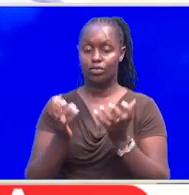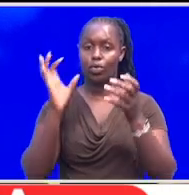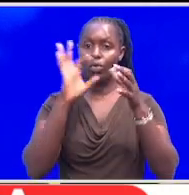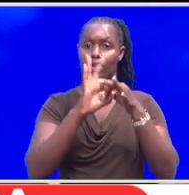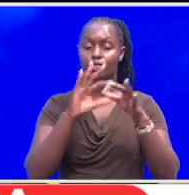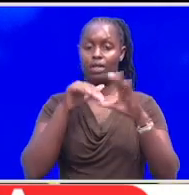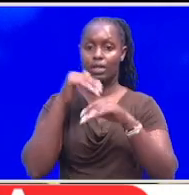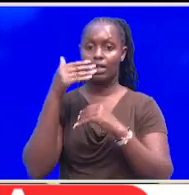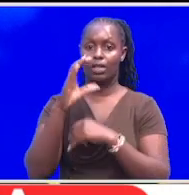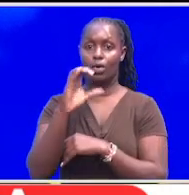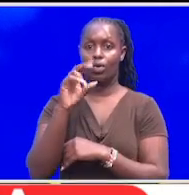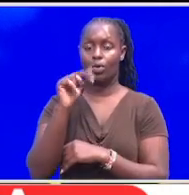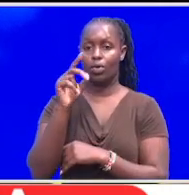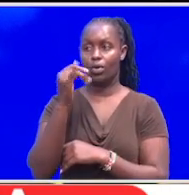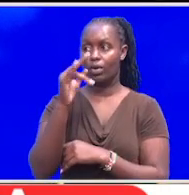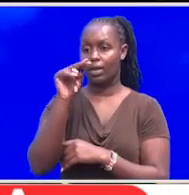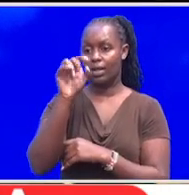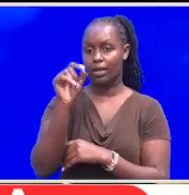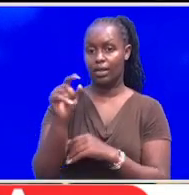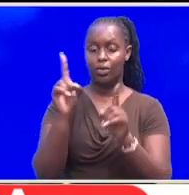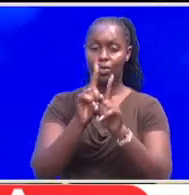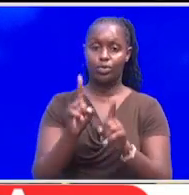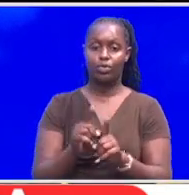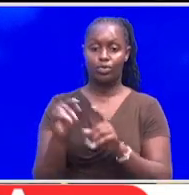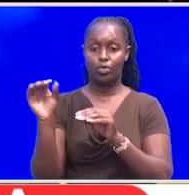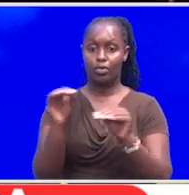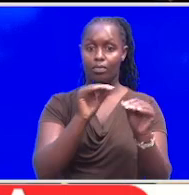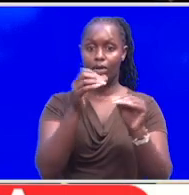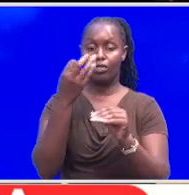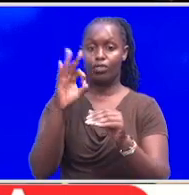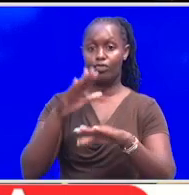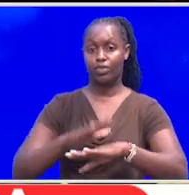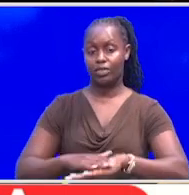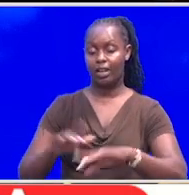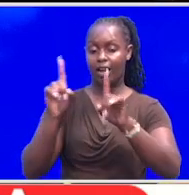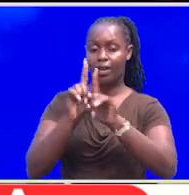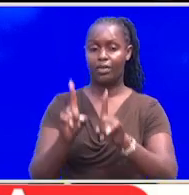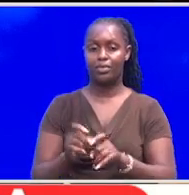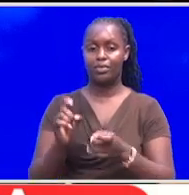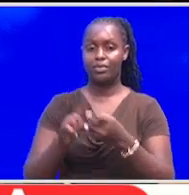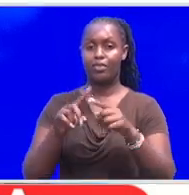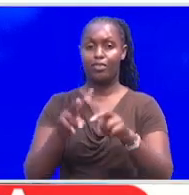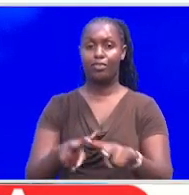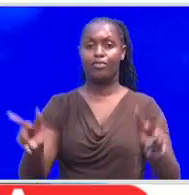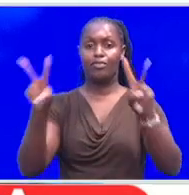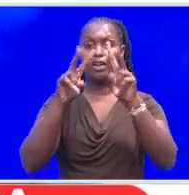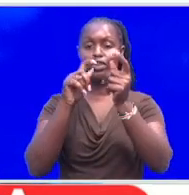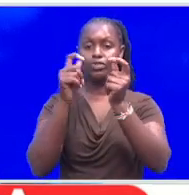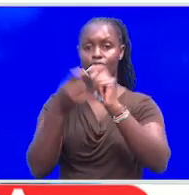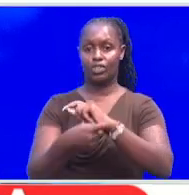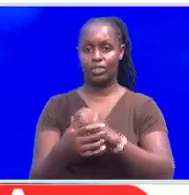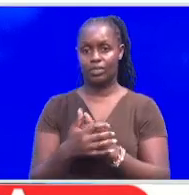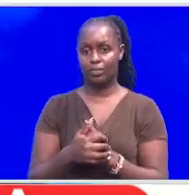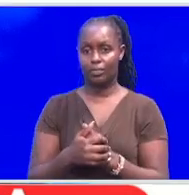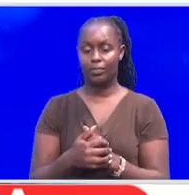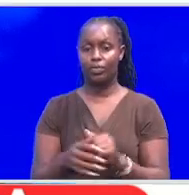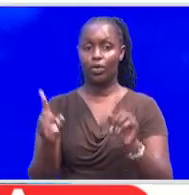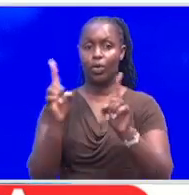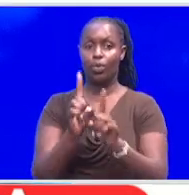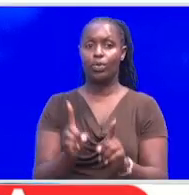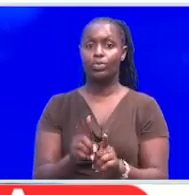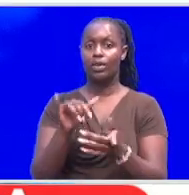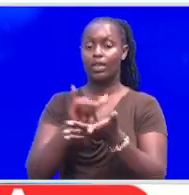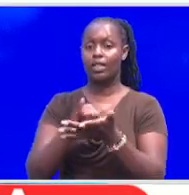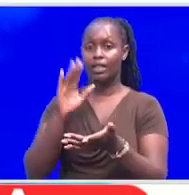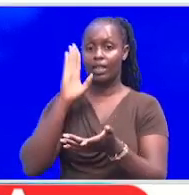the continent, ensuring cohesive movement of goods and virtual value chains. As Frank already said, we first start with